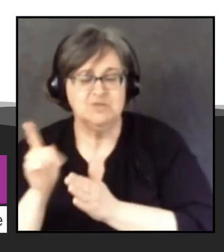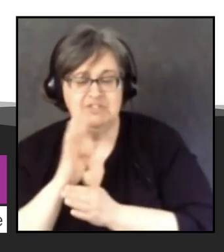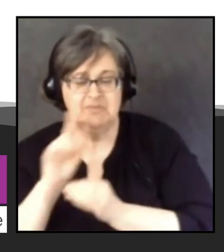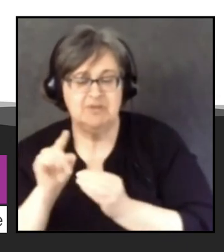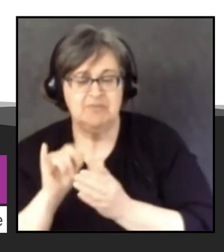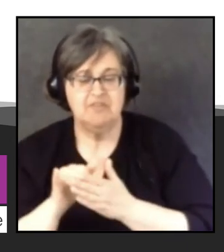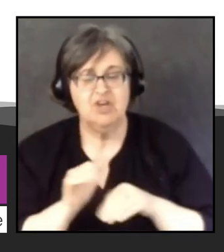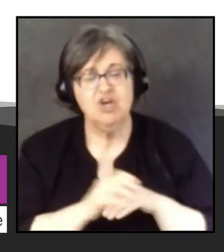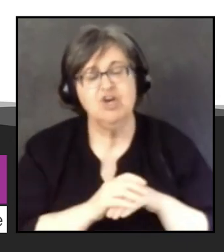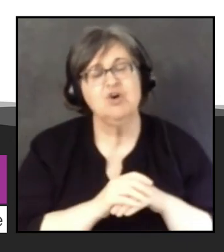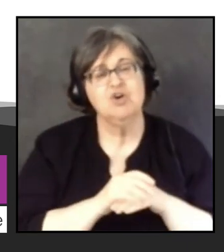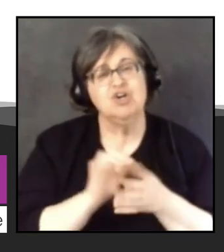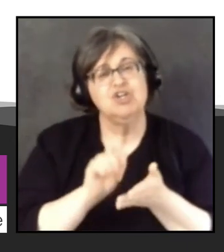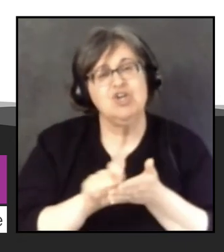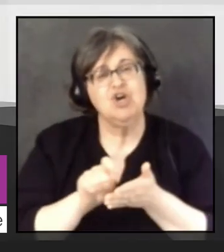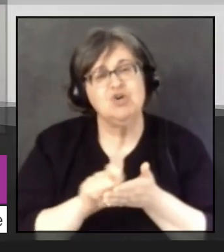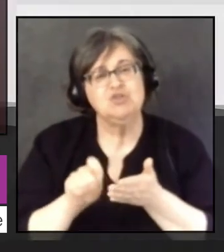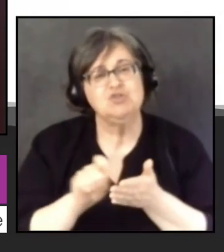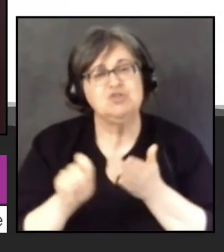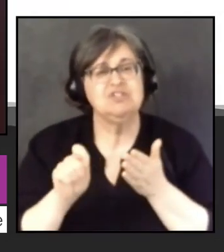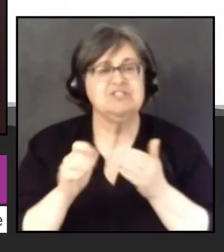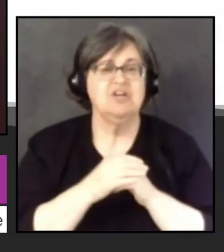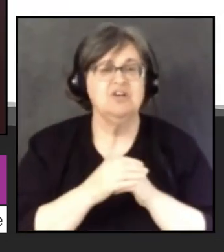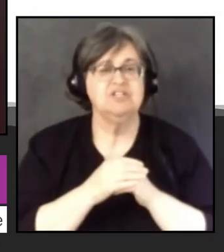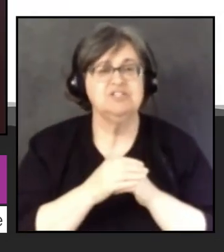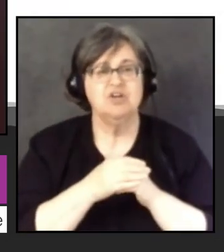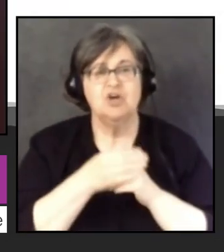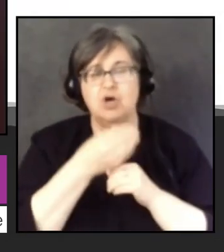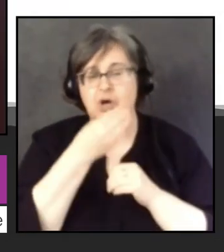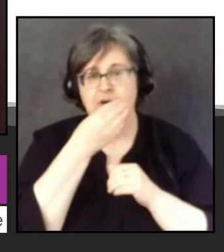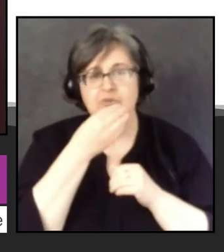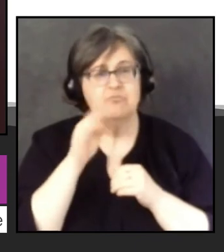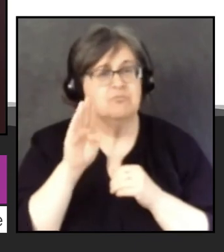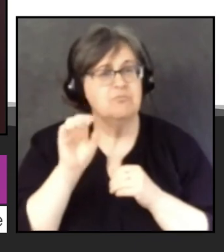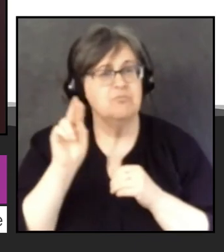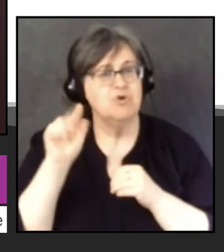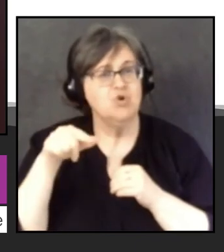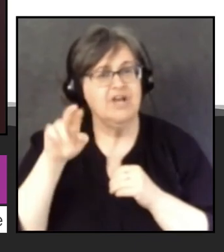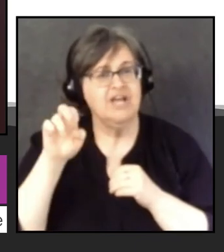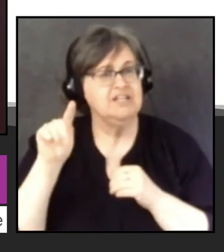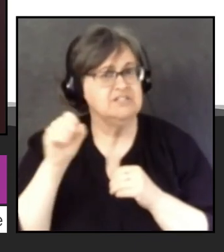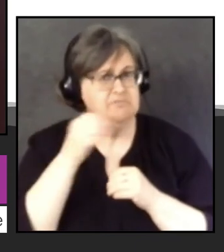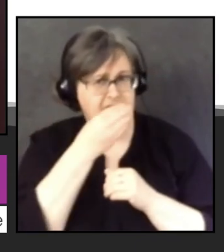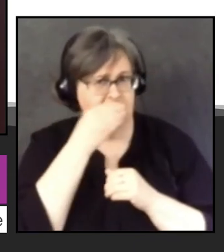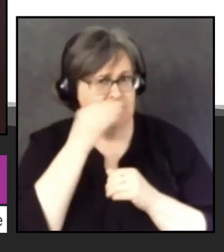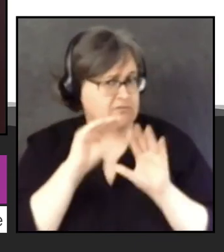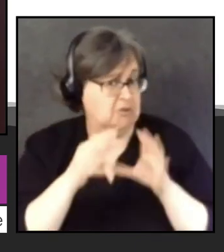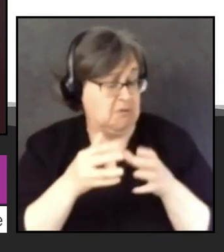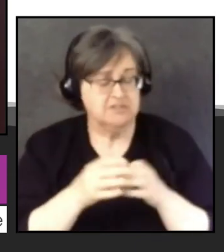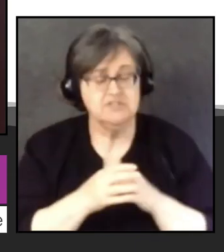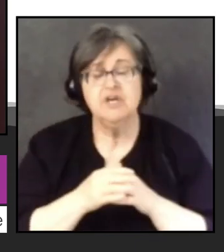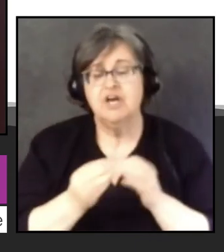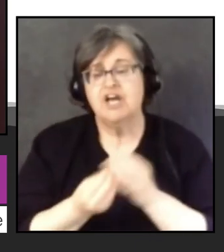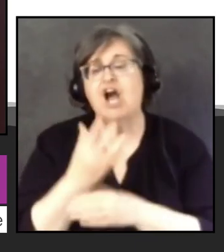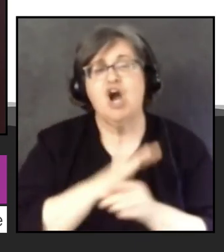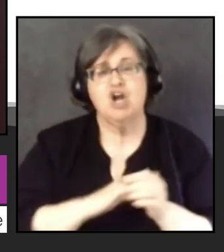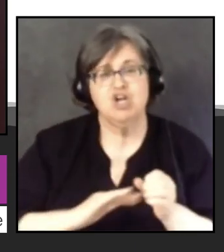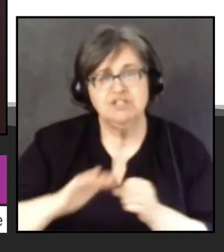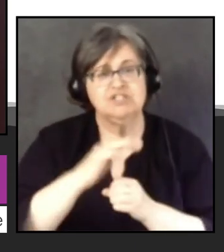just notes, like kind of notes and bouquets and that kind of thing. We also thought about gardens, mm-hmm. and